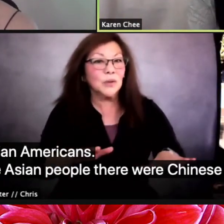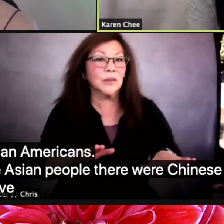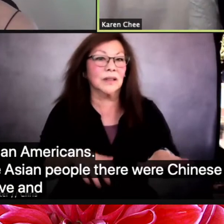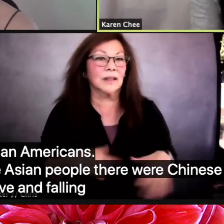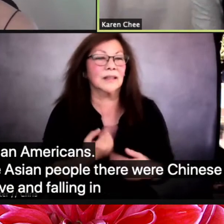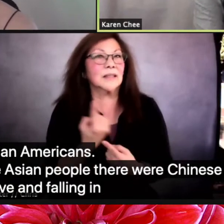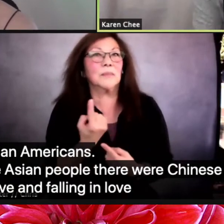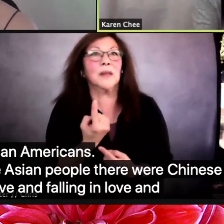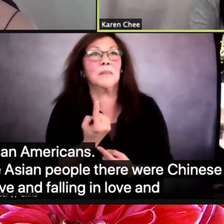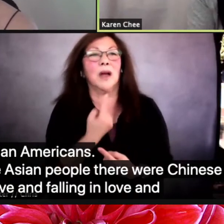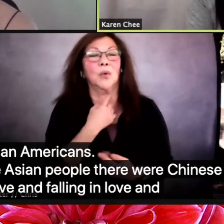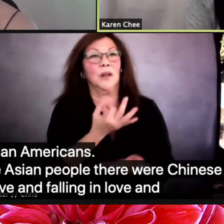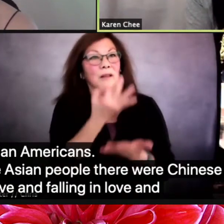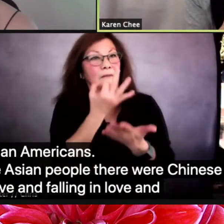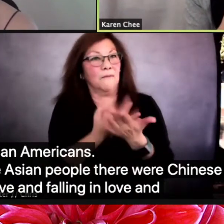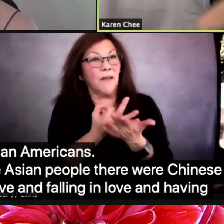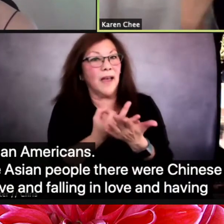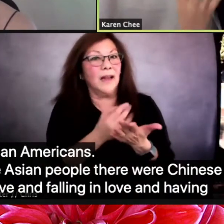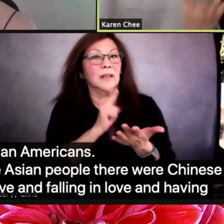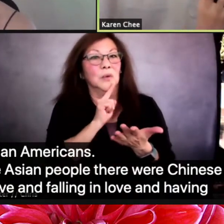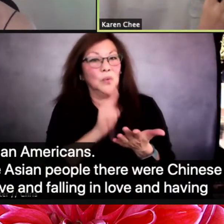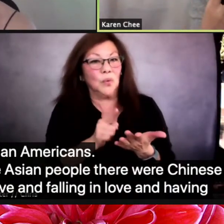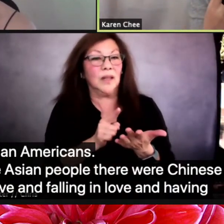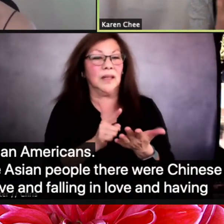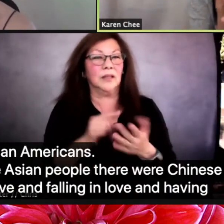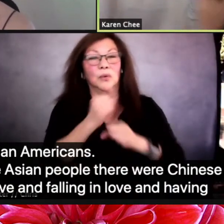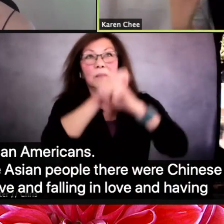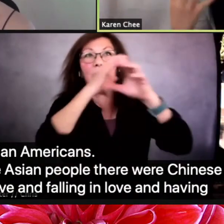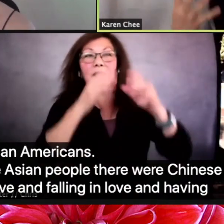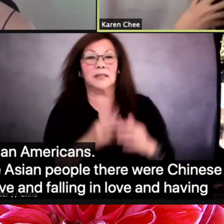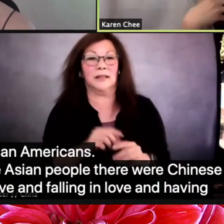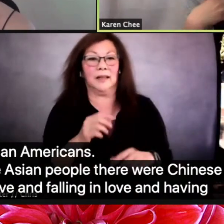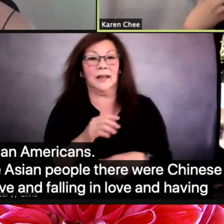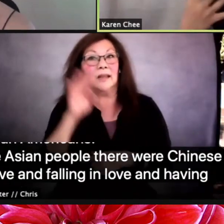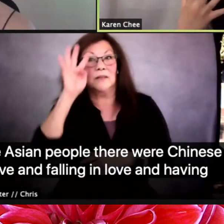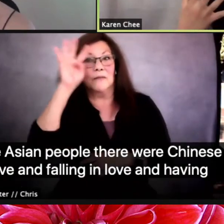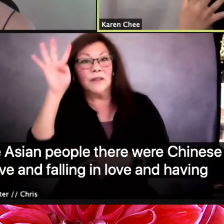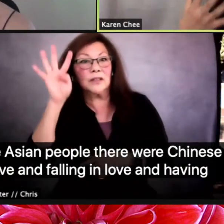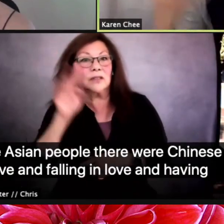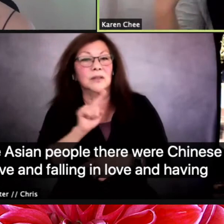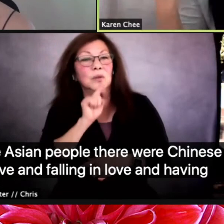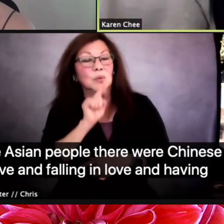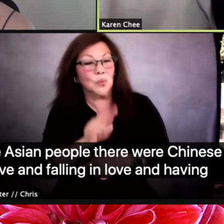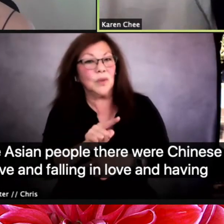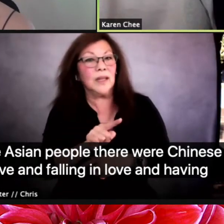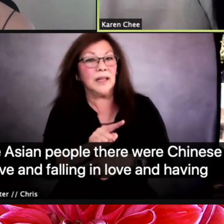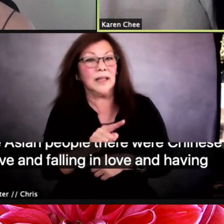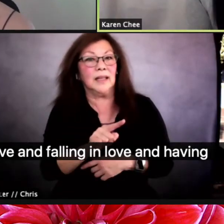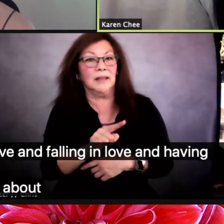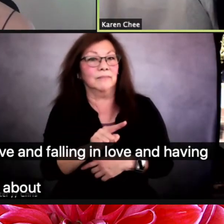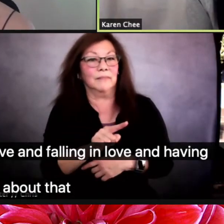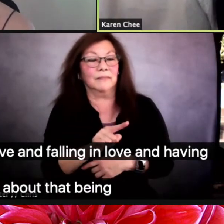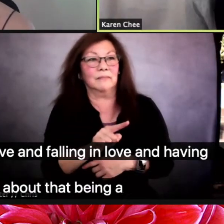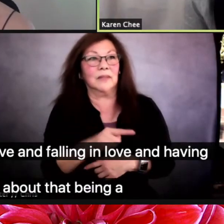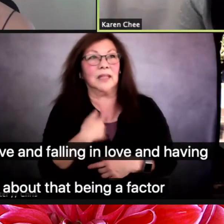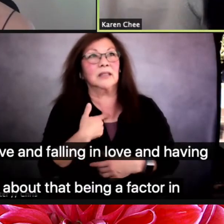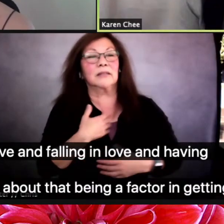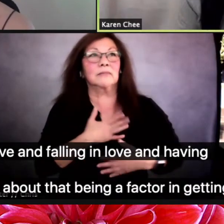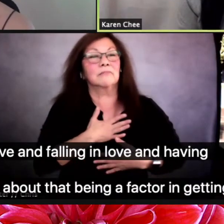just being a fact and getting to imagine it in fiction is so yeah, it's really grounding to think